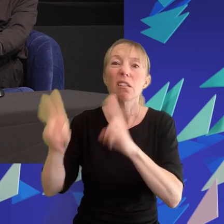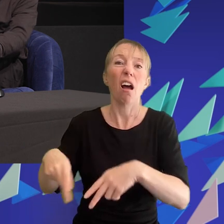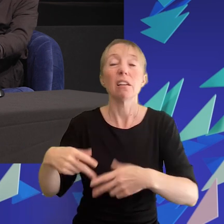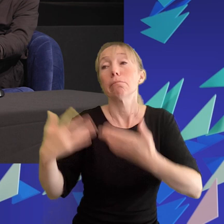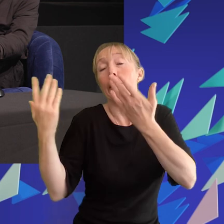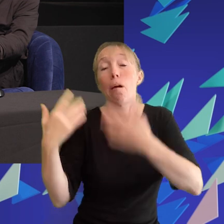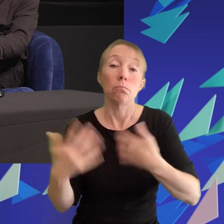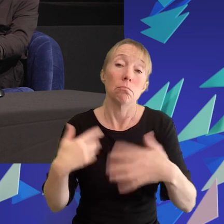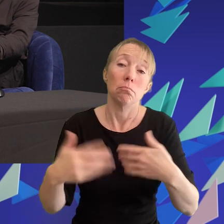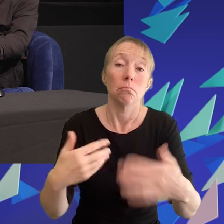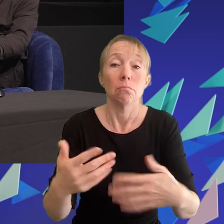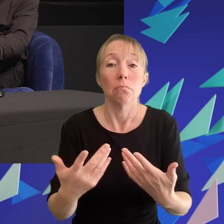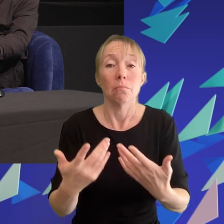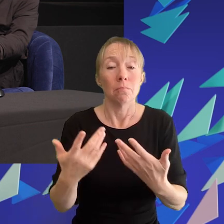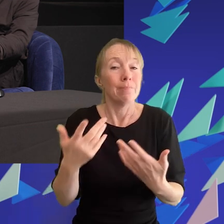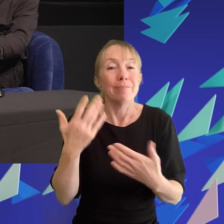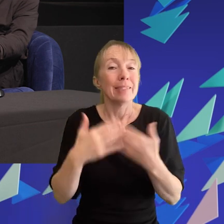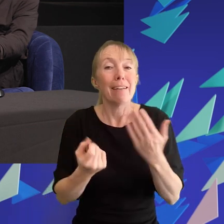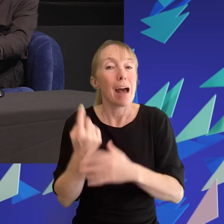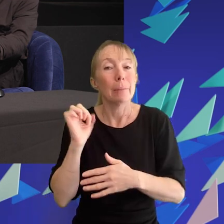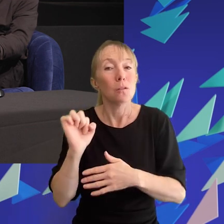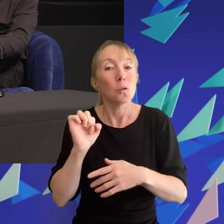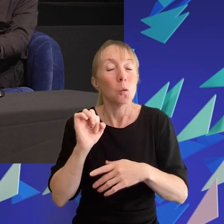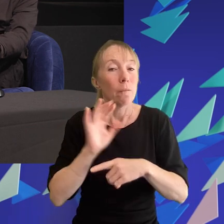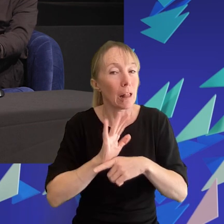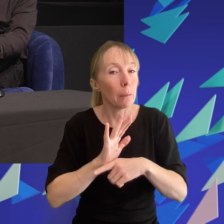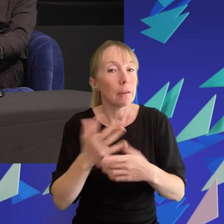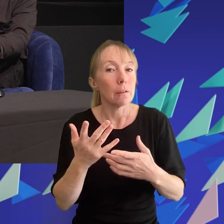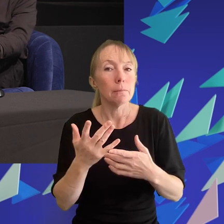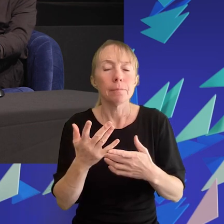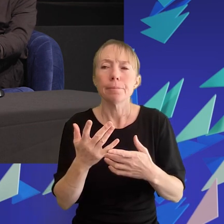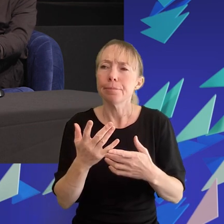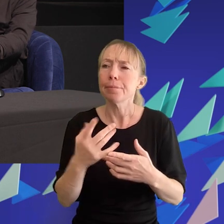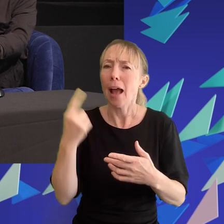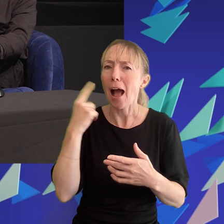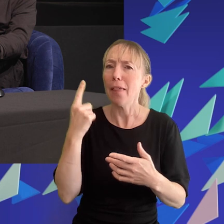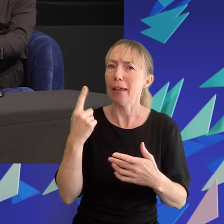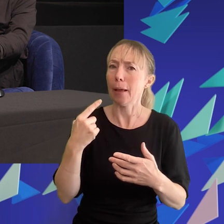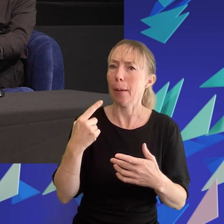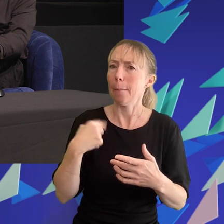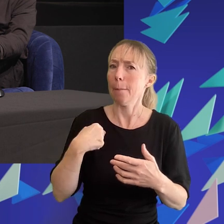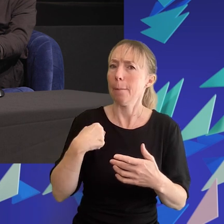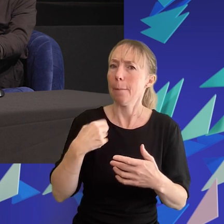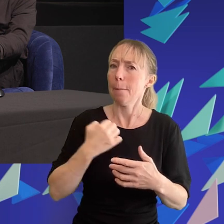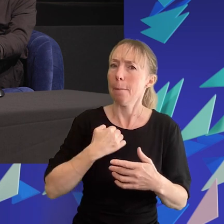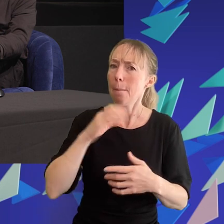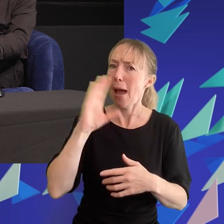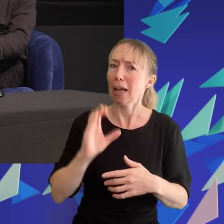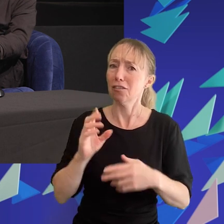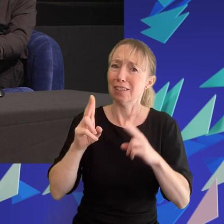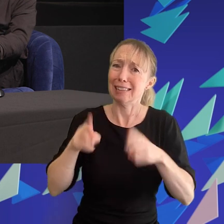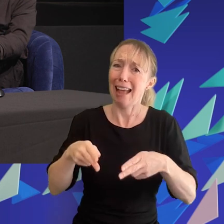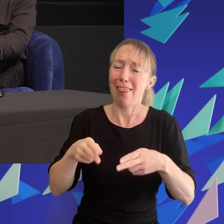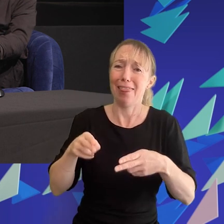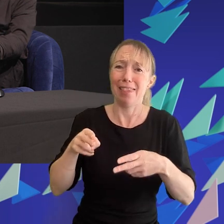move on. Mm. You never have that in your films. Yeah, I think coming from a country where death is present and is so